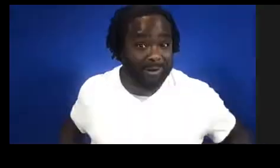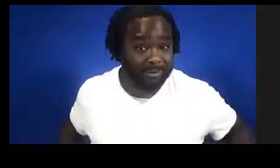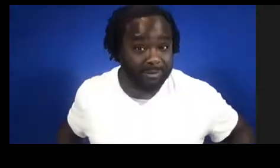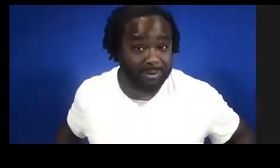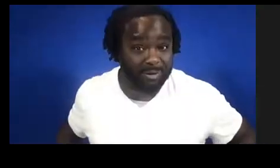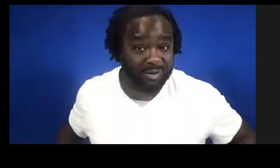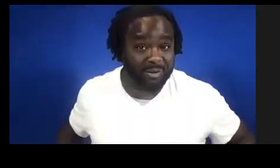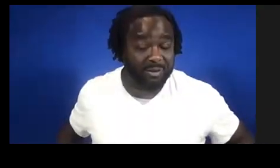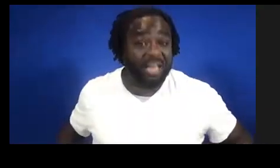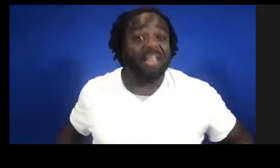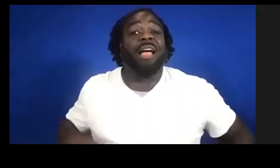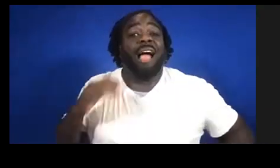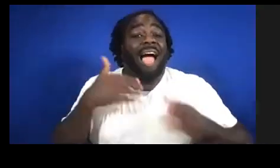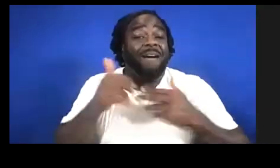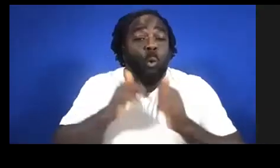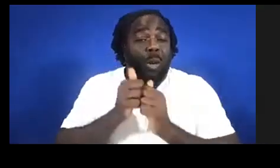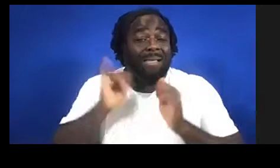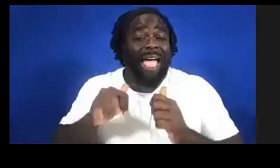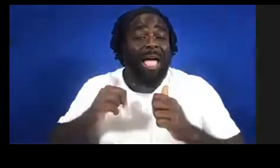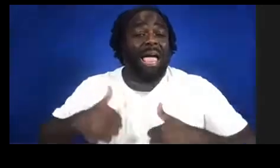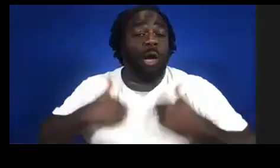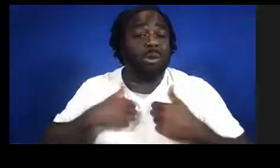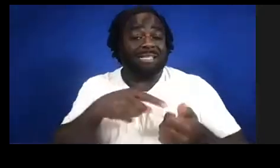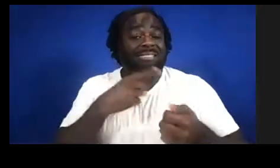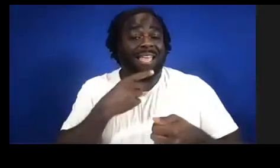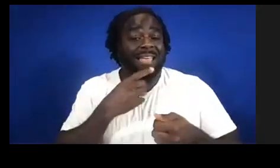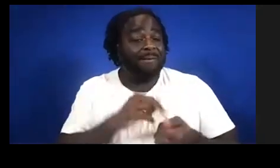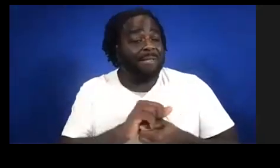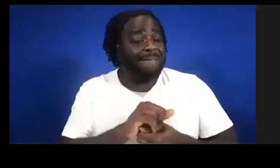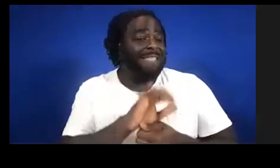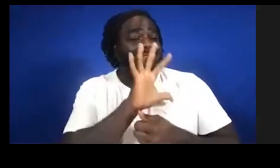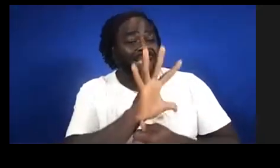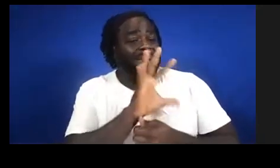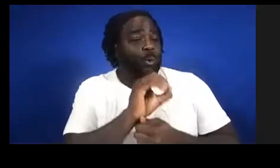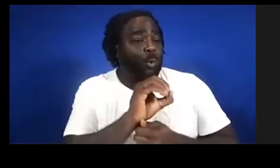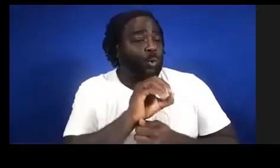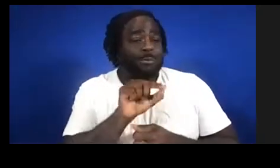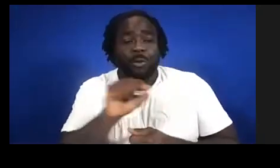We don't want to be stuck with no replacement. You know what that replacement looks like.